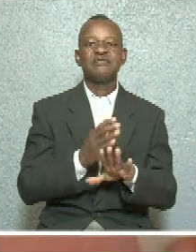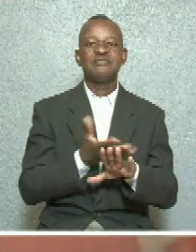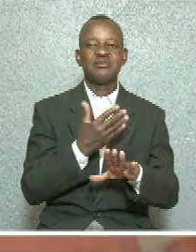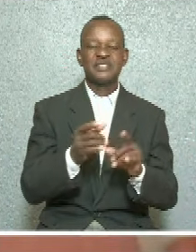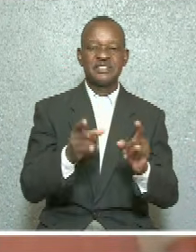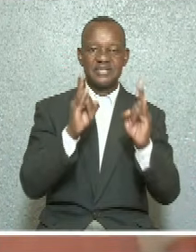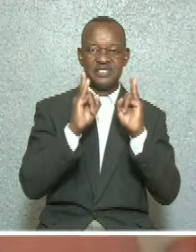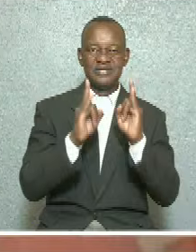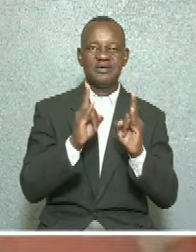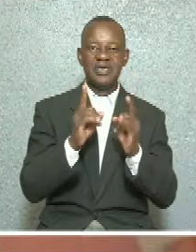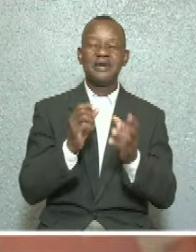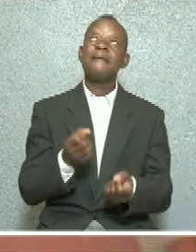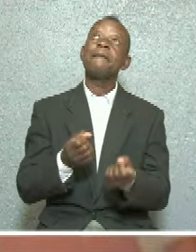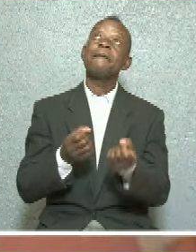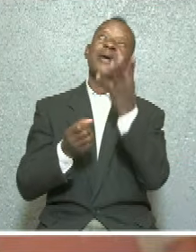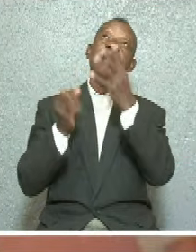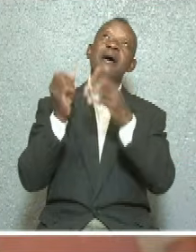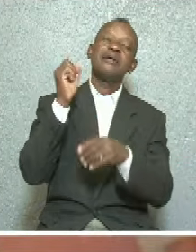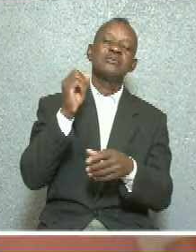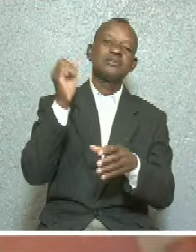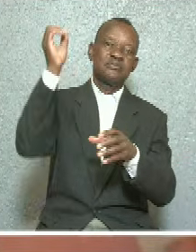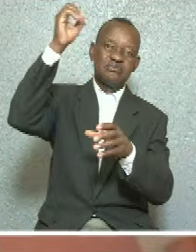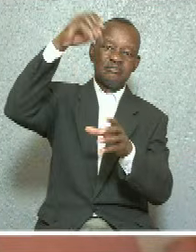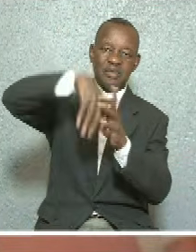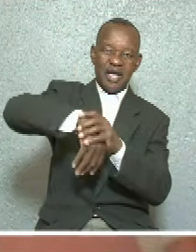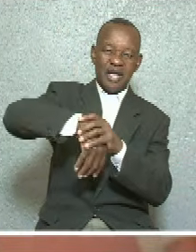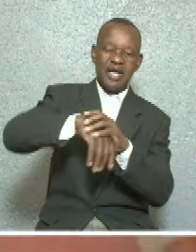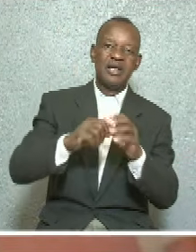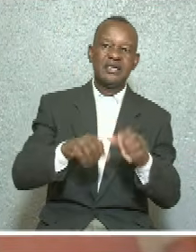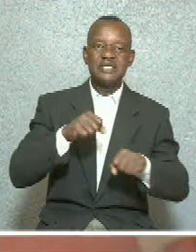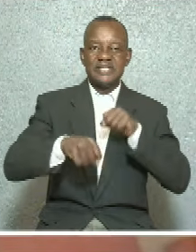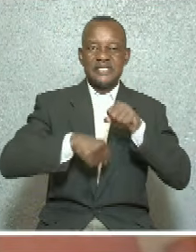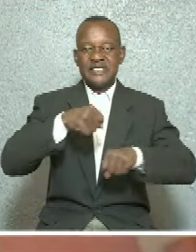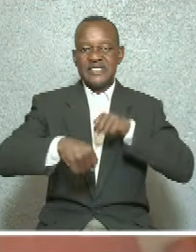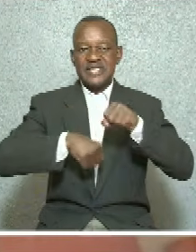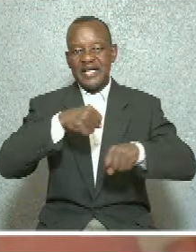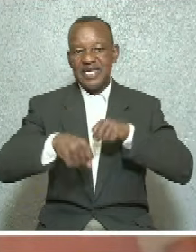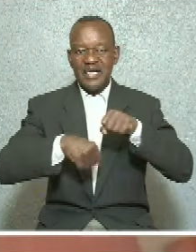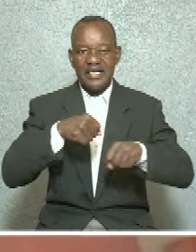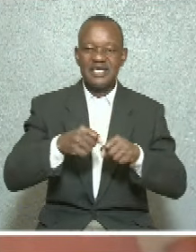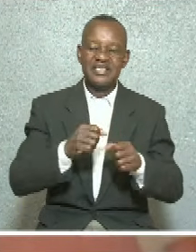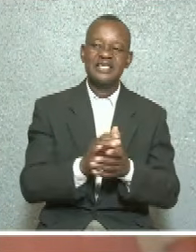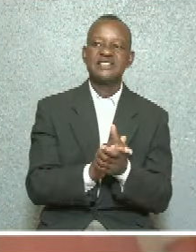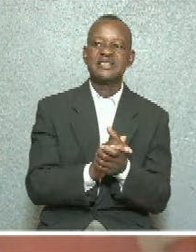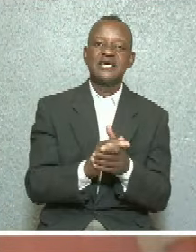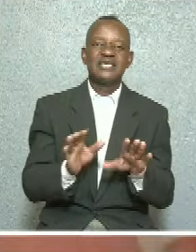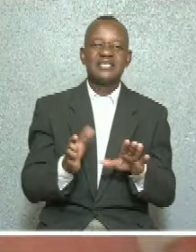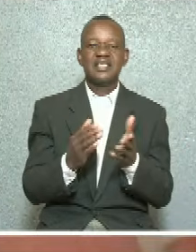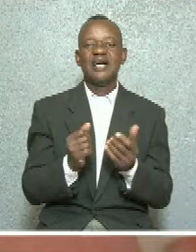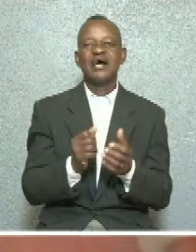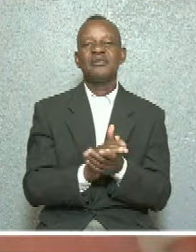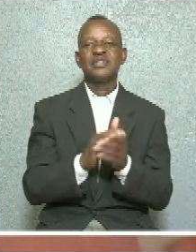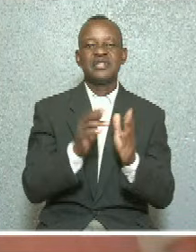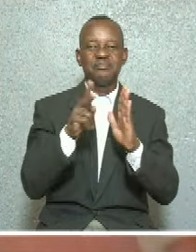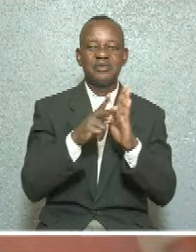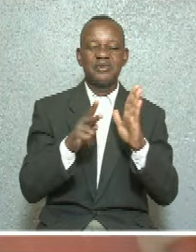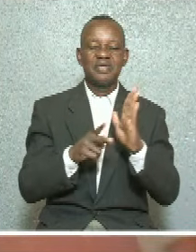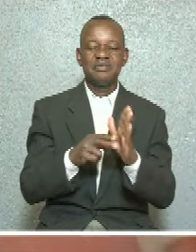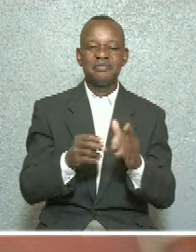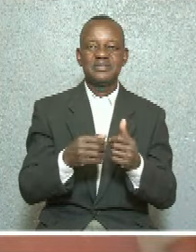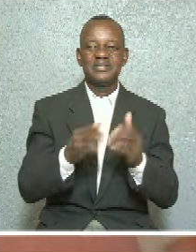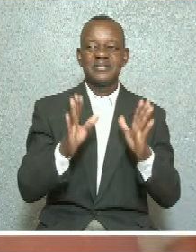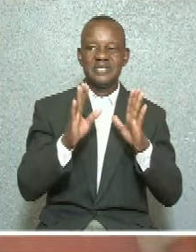this is how the program started. This is how the program grew. And what I have learned in the 24 years since we started the program,